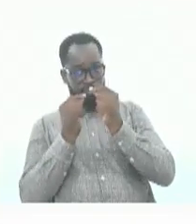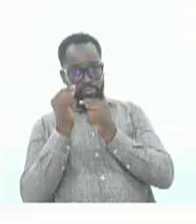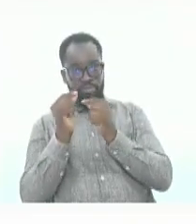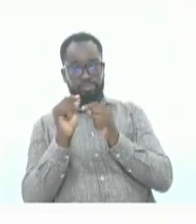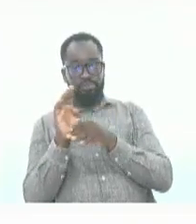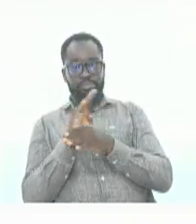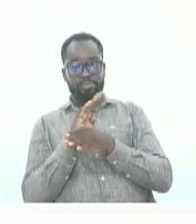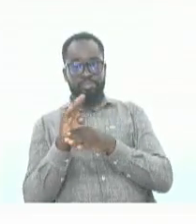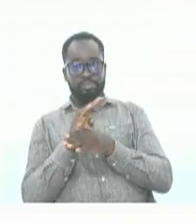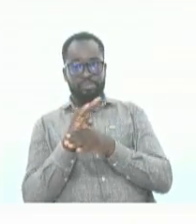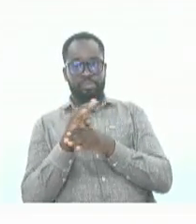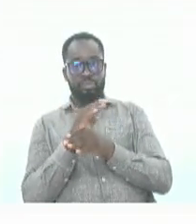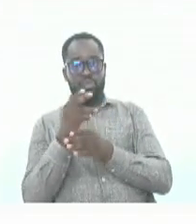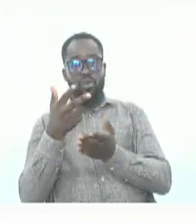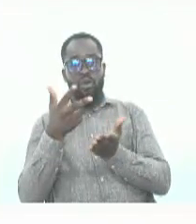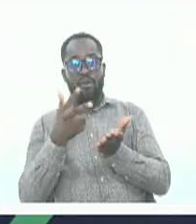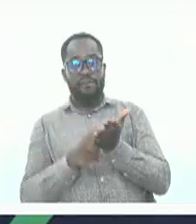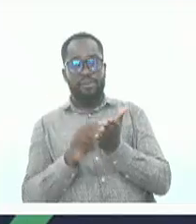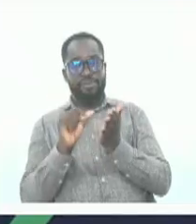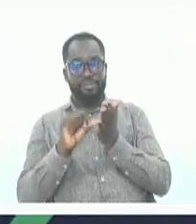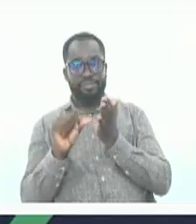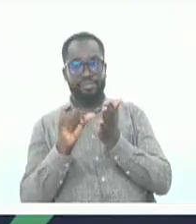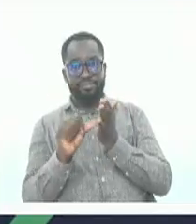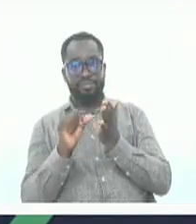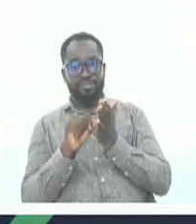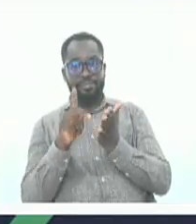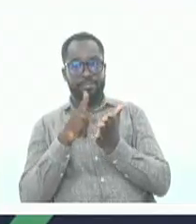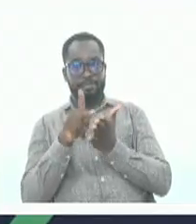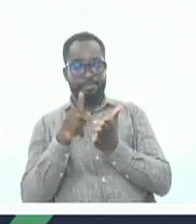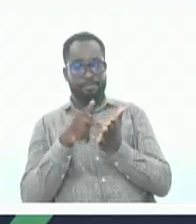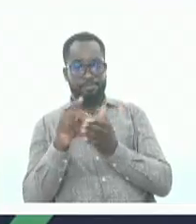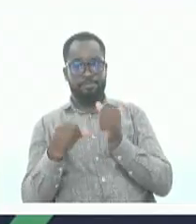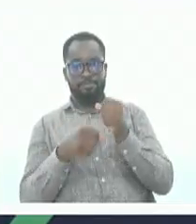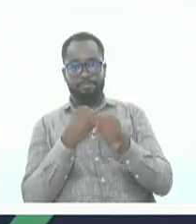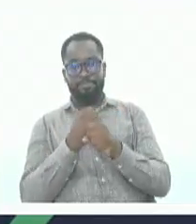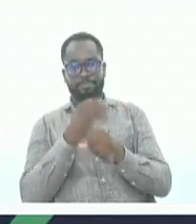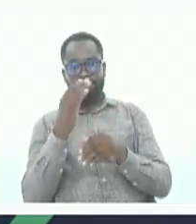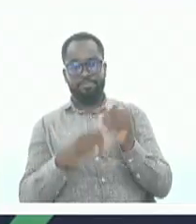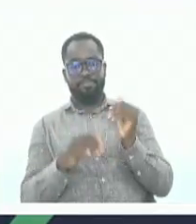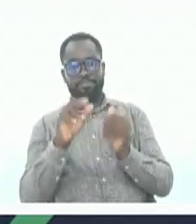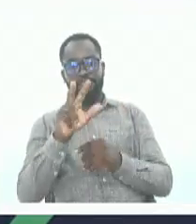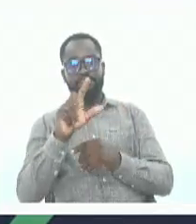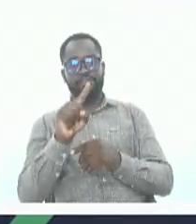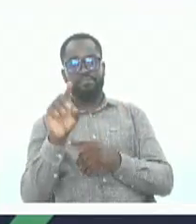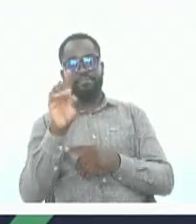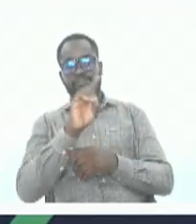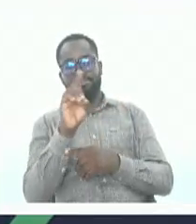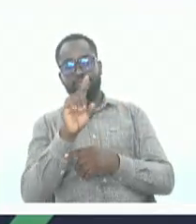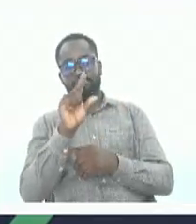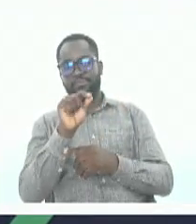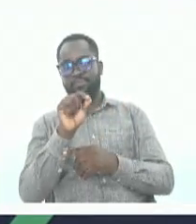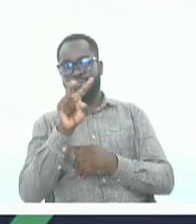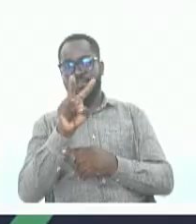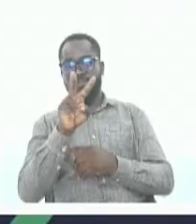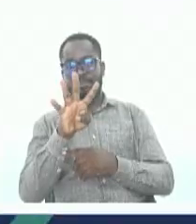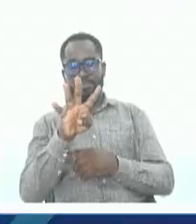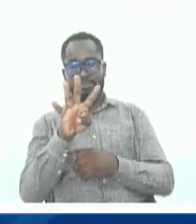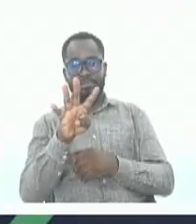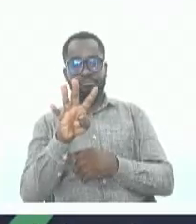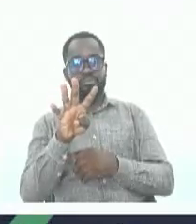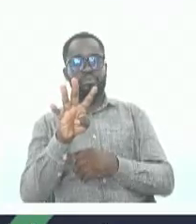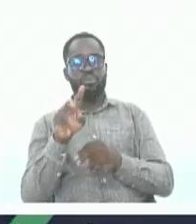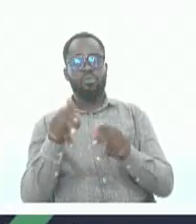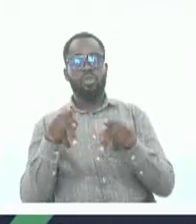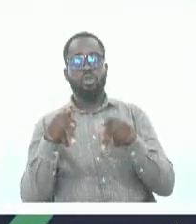business is the confirmation of the auditor's remuneration for the year ended 31st December 2024 and the